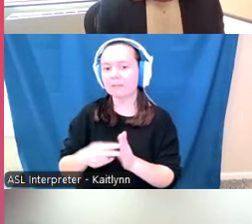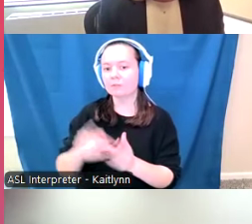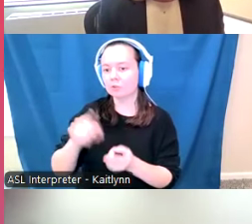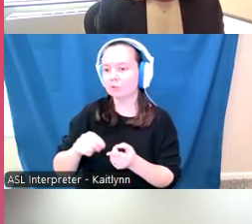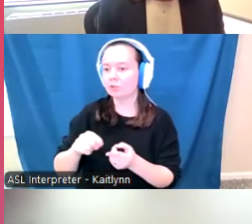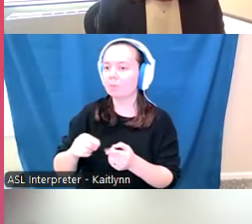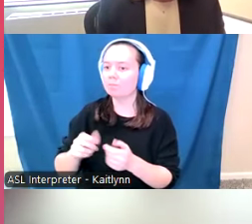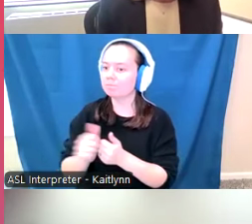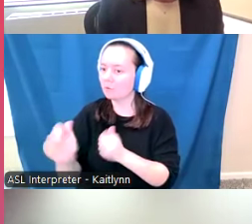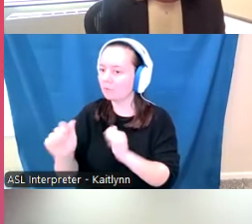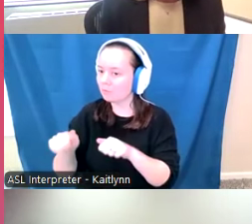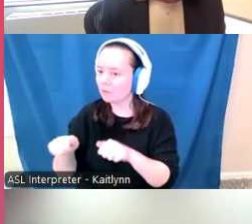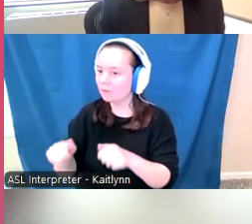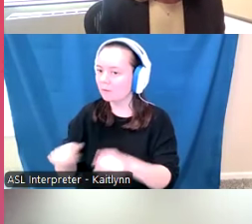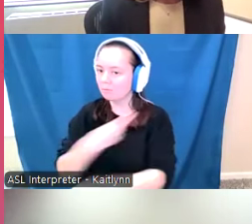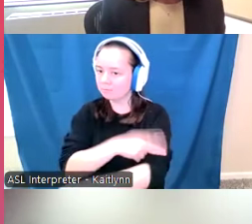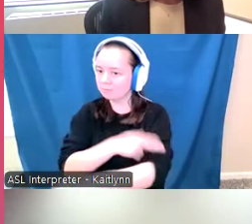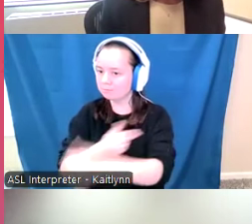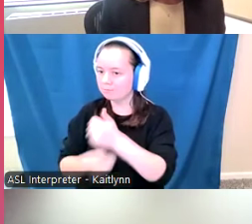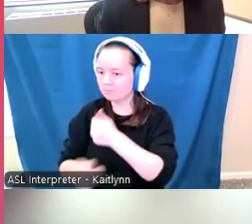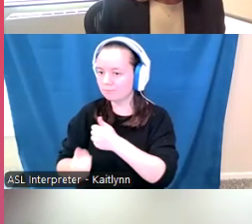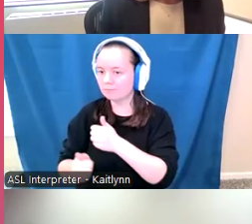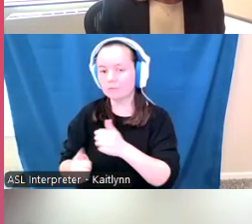and costs. Next slide, please.